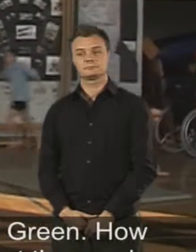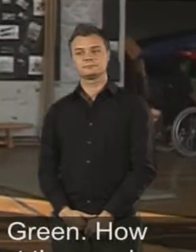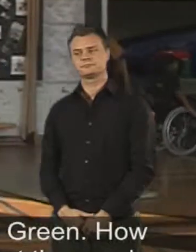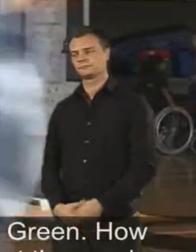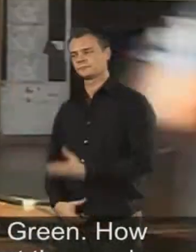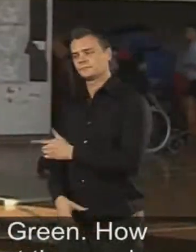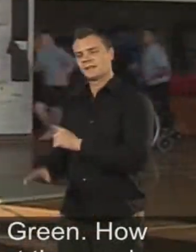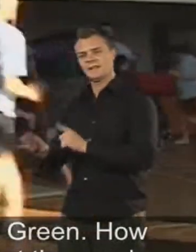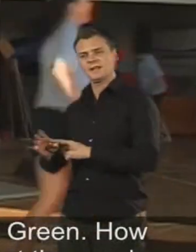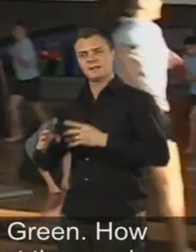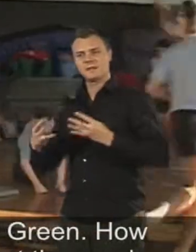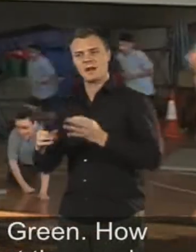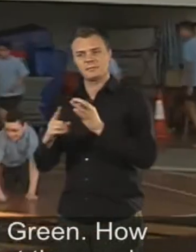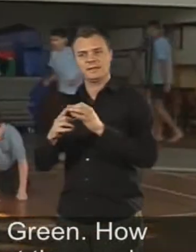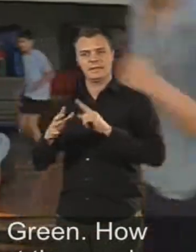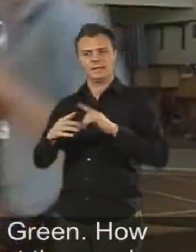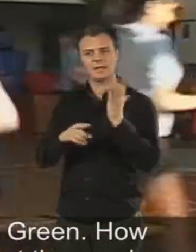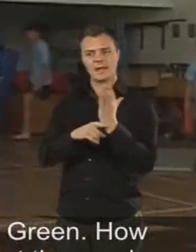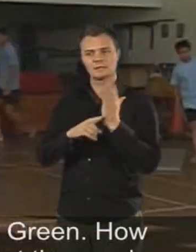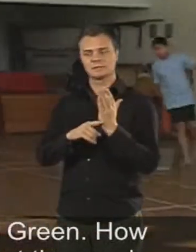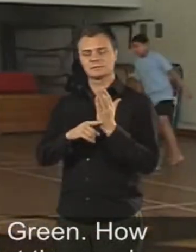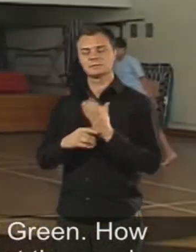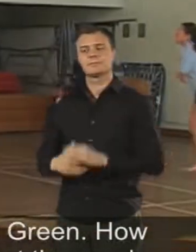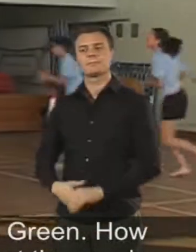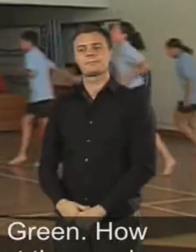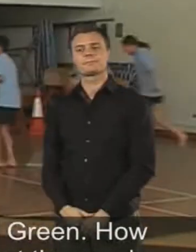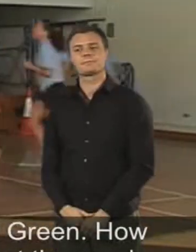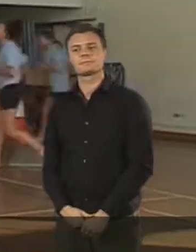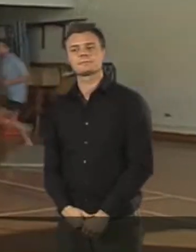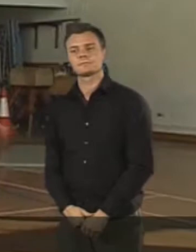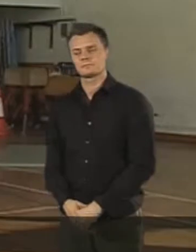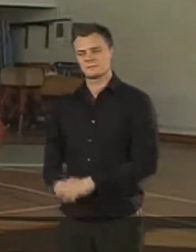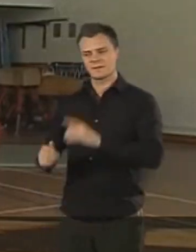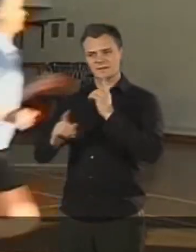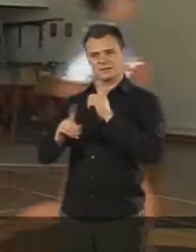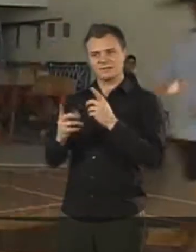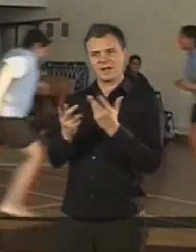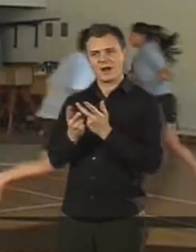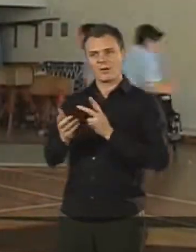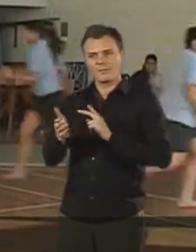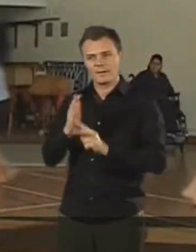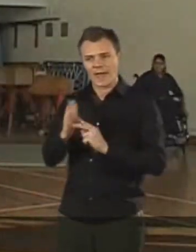This is a Year 9 PE lesson at Hall Green. How does Shelley plan the lesson to meet the needs of the whole class?